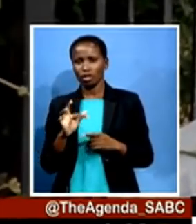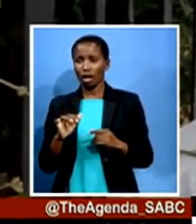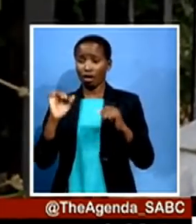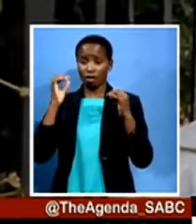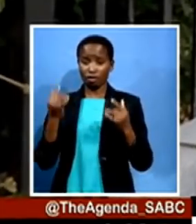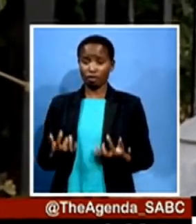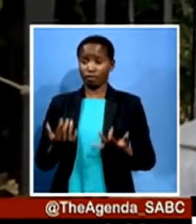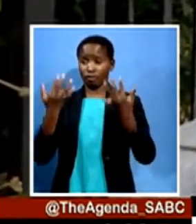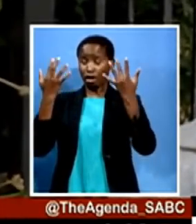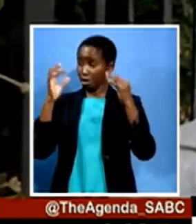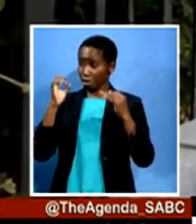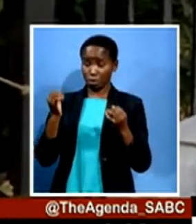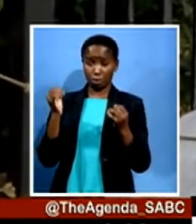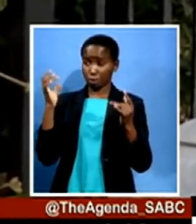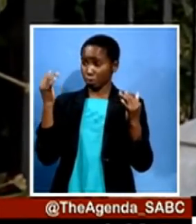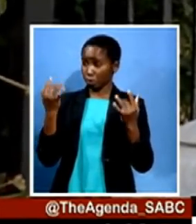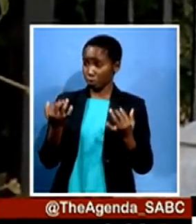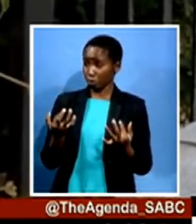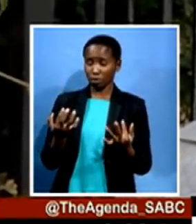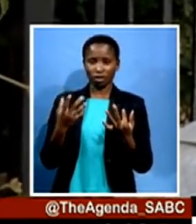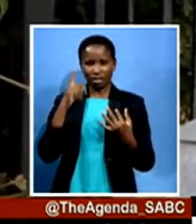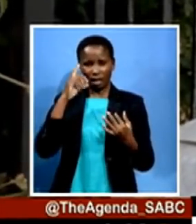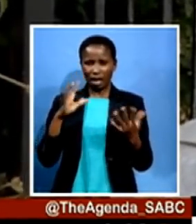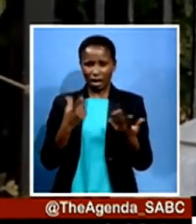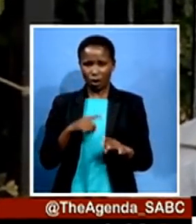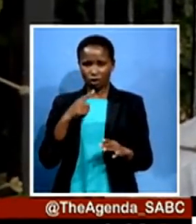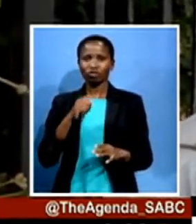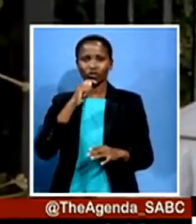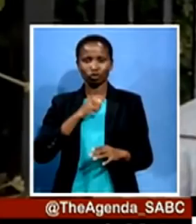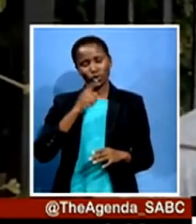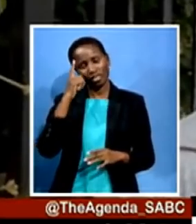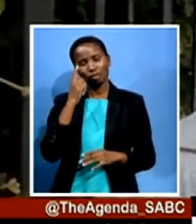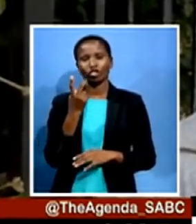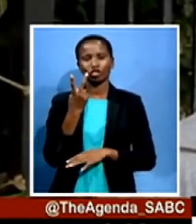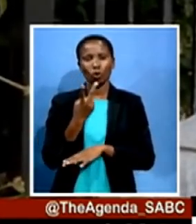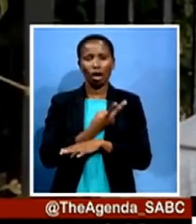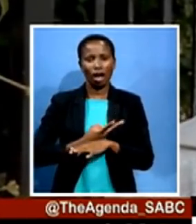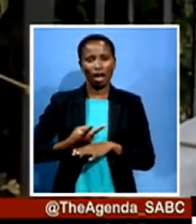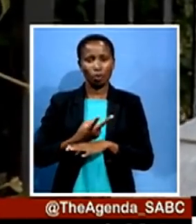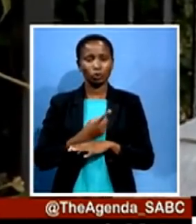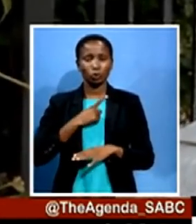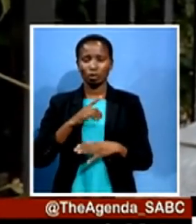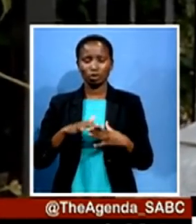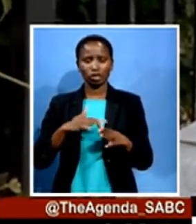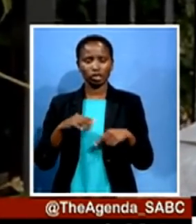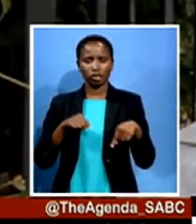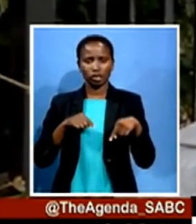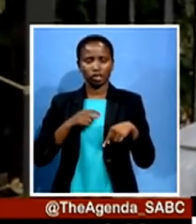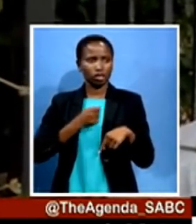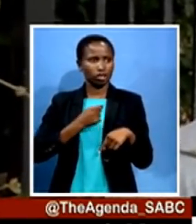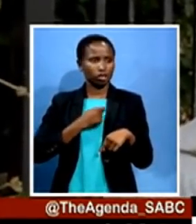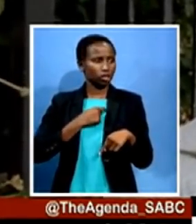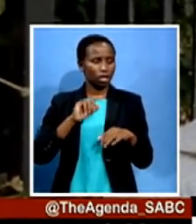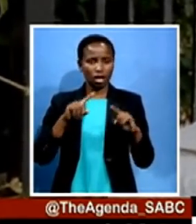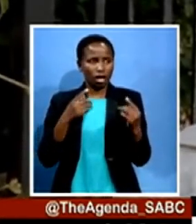2 hours. It's been scary. It's emotional packing up your stuff and leaving. But I think we've been responsible and we're leaving right now.